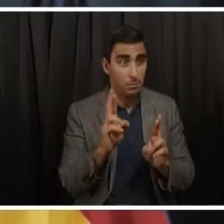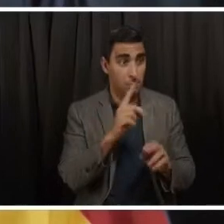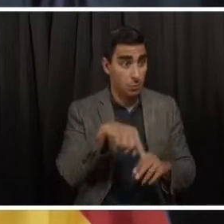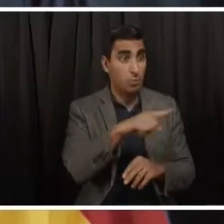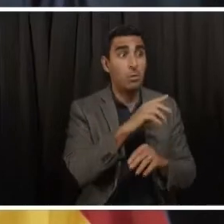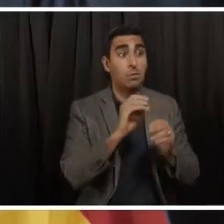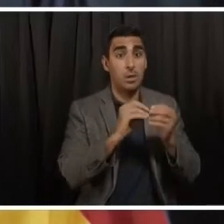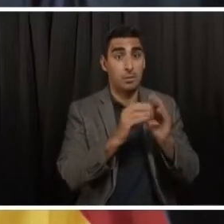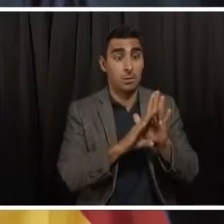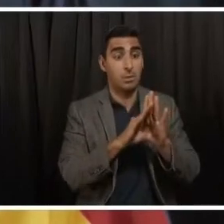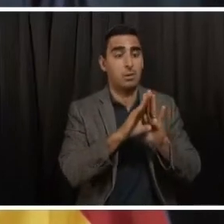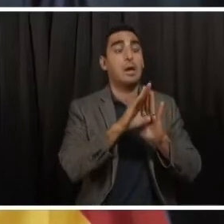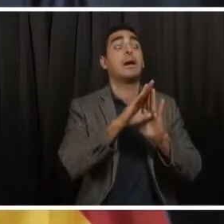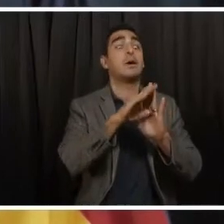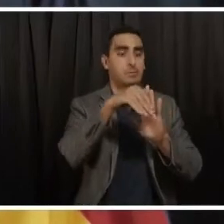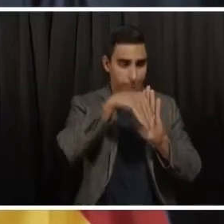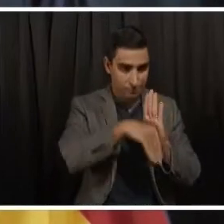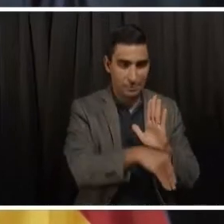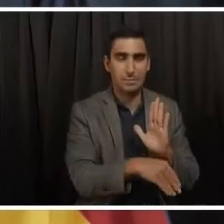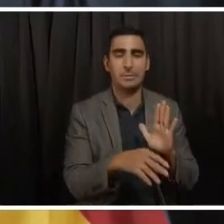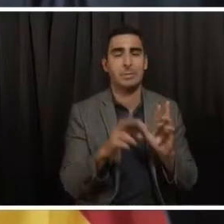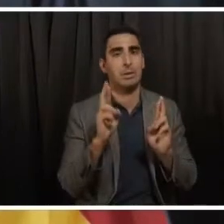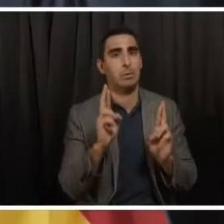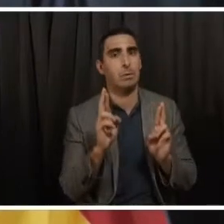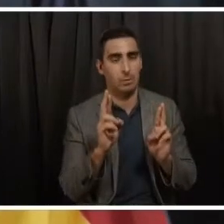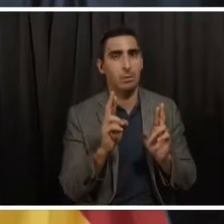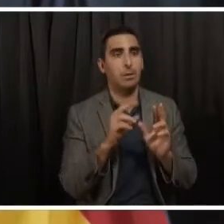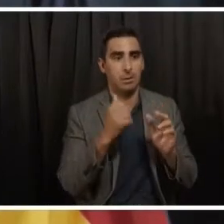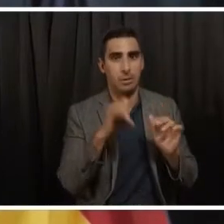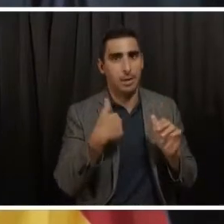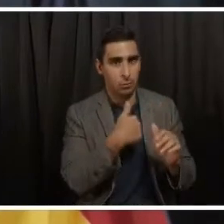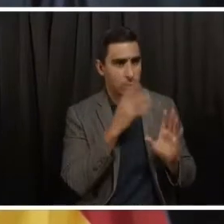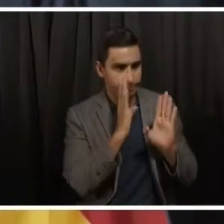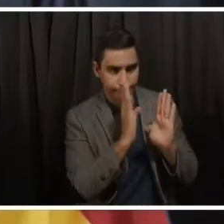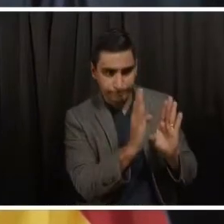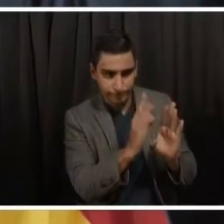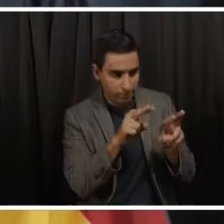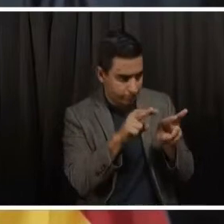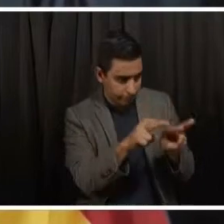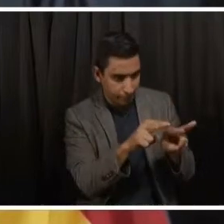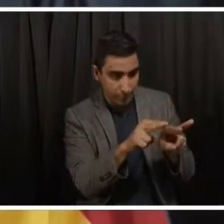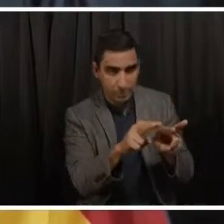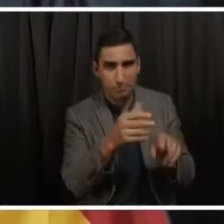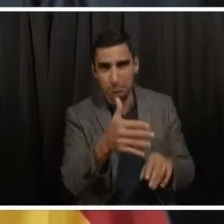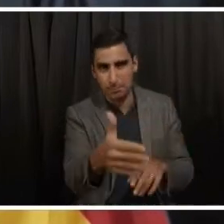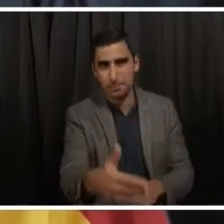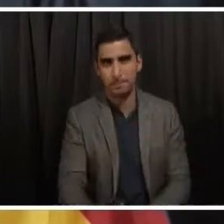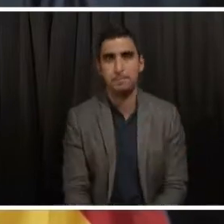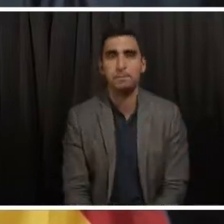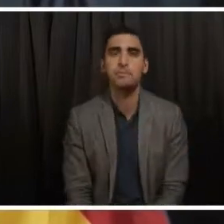and go back down again. That's what we'll be paying attention for and watching closely over the next couple of days.